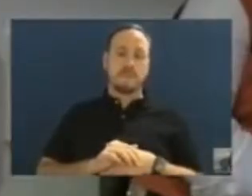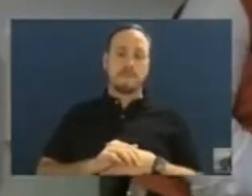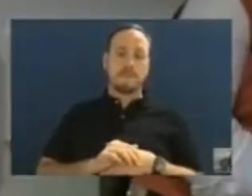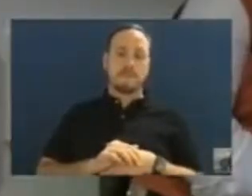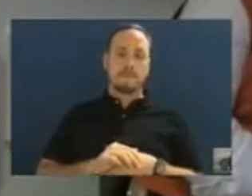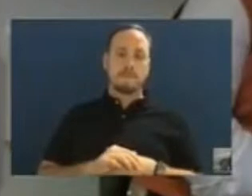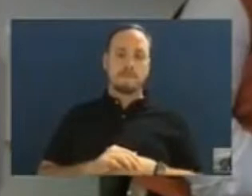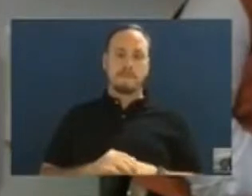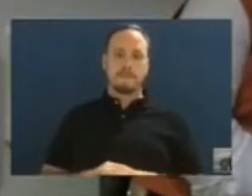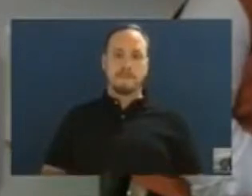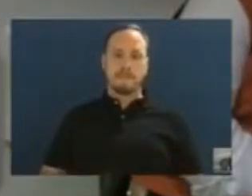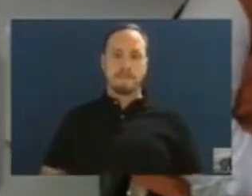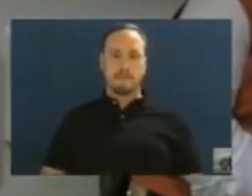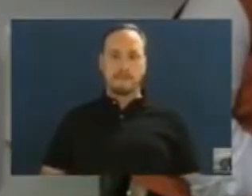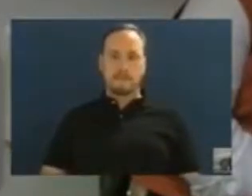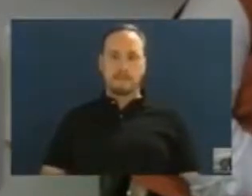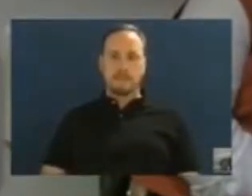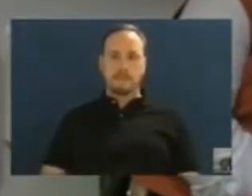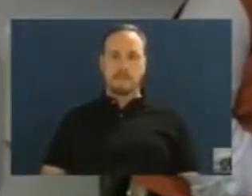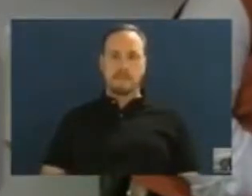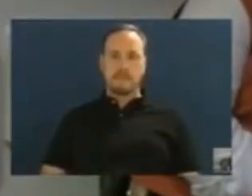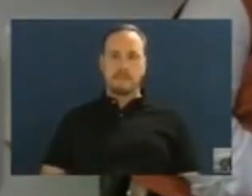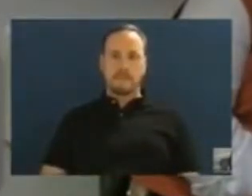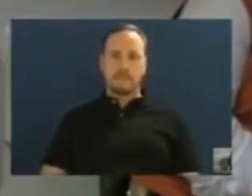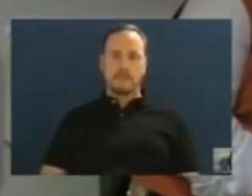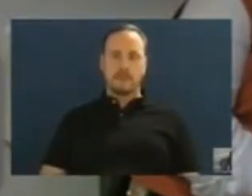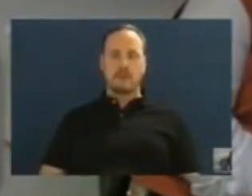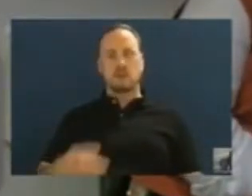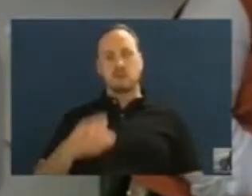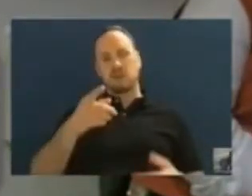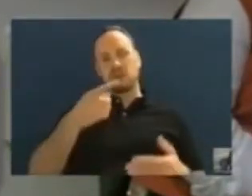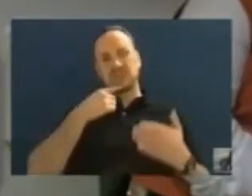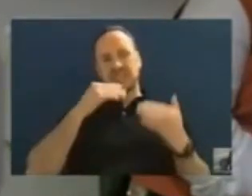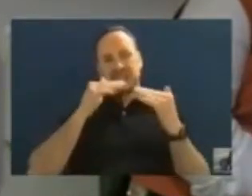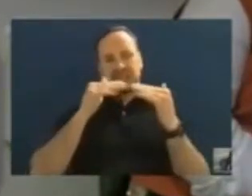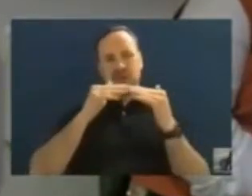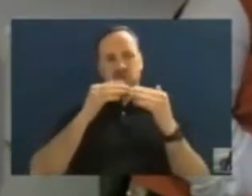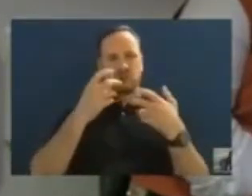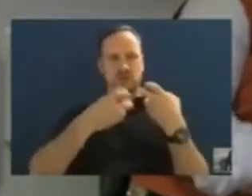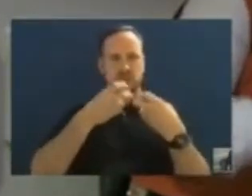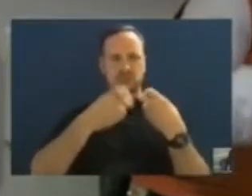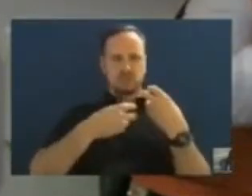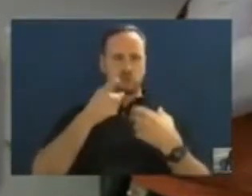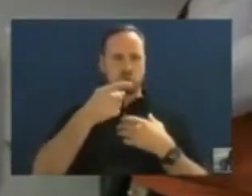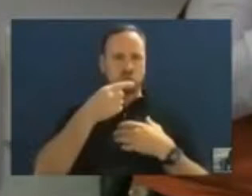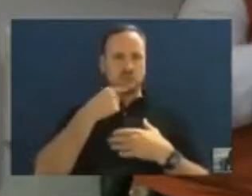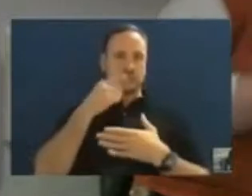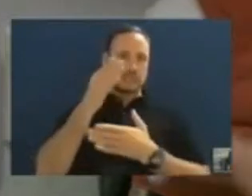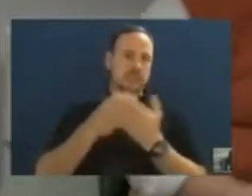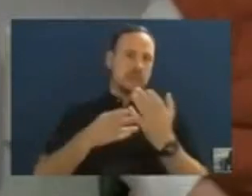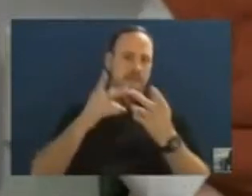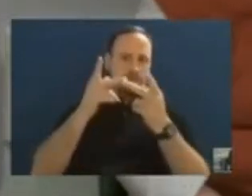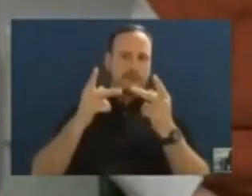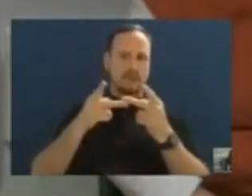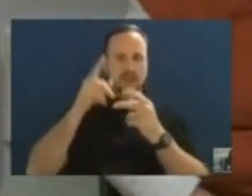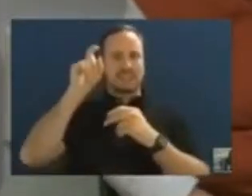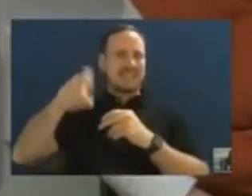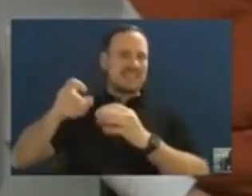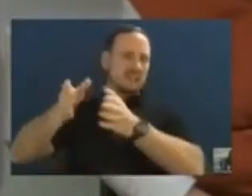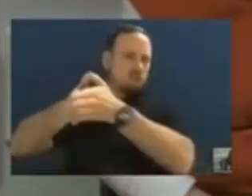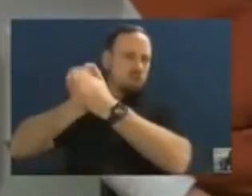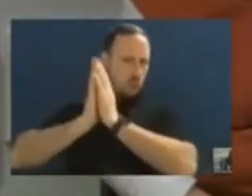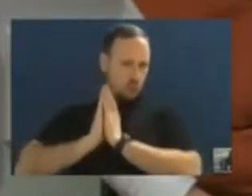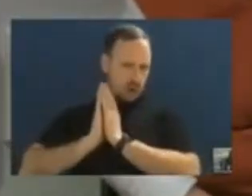of equity issue, is when you say they have to request it. There will be some schools and some situations where they wouldn't